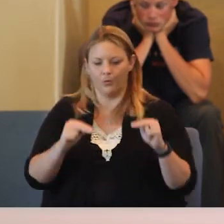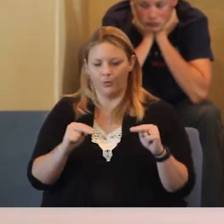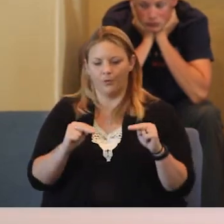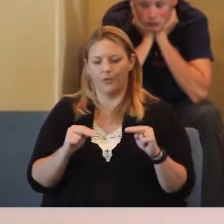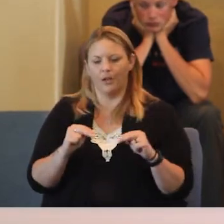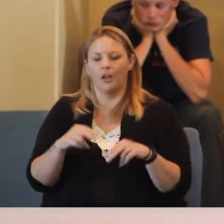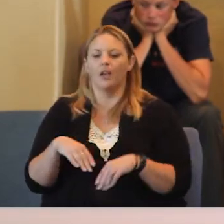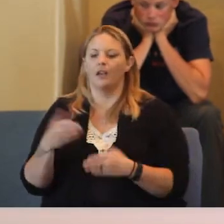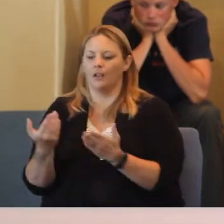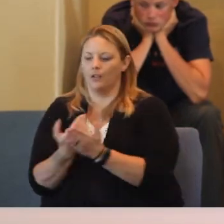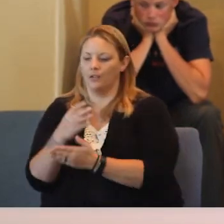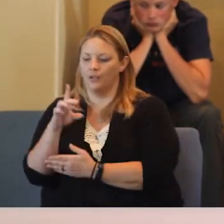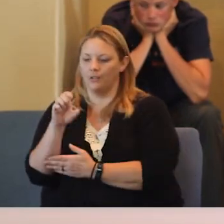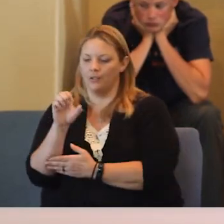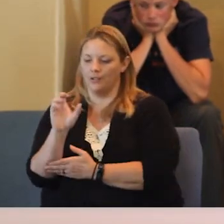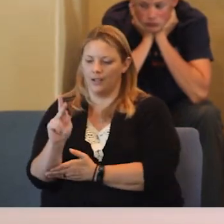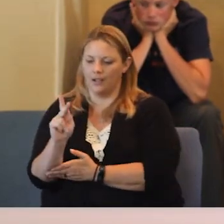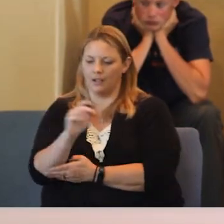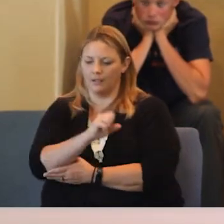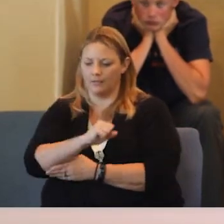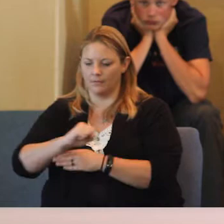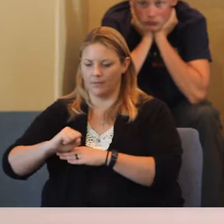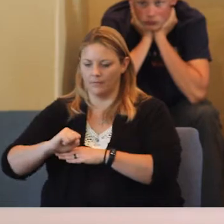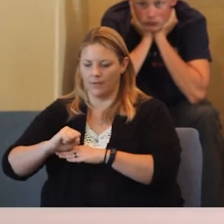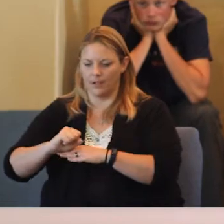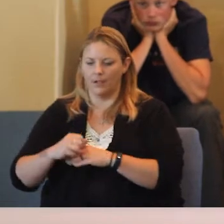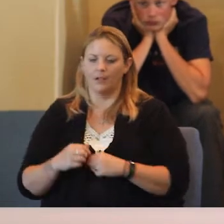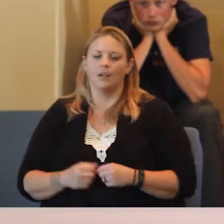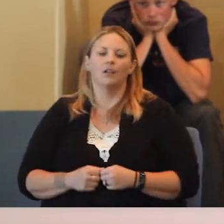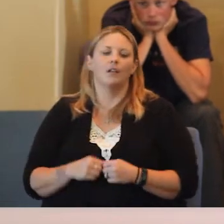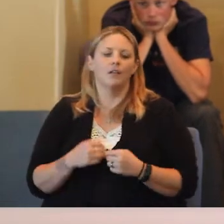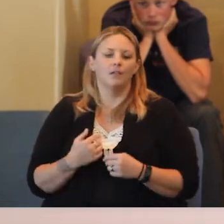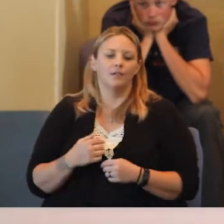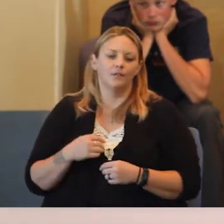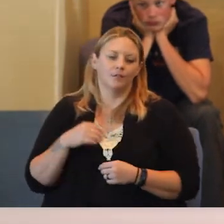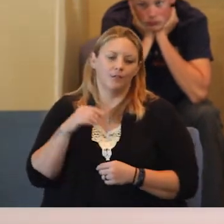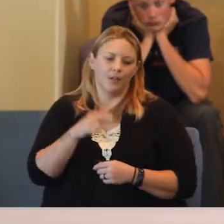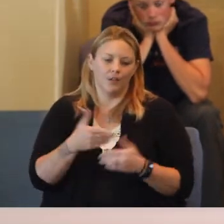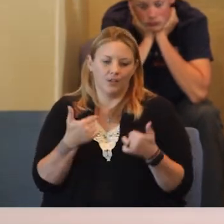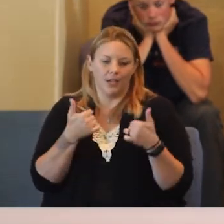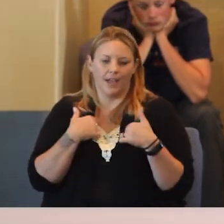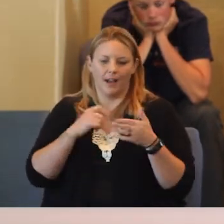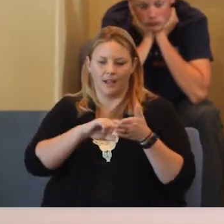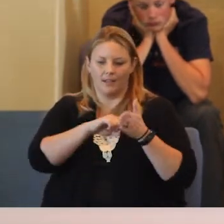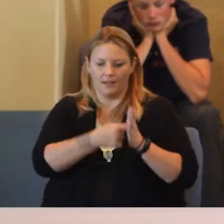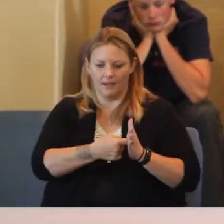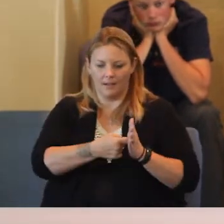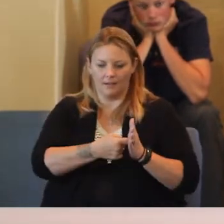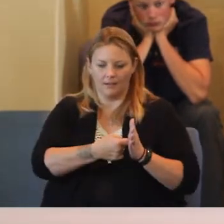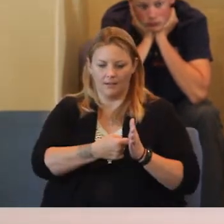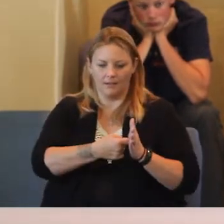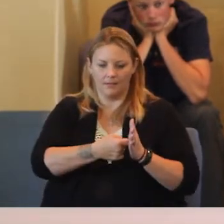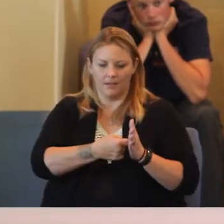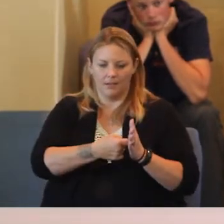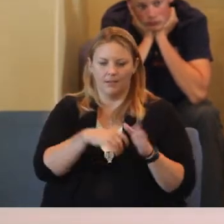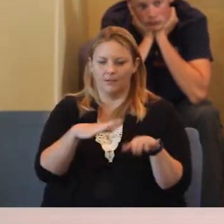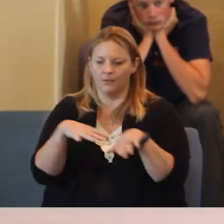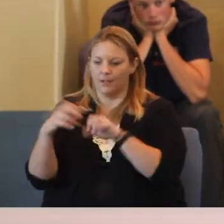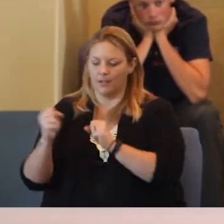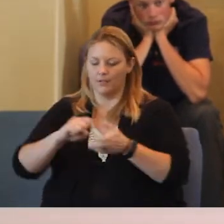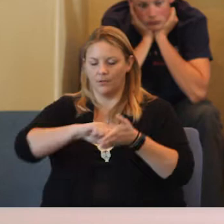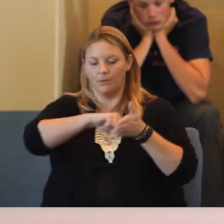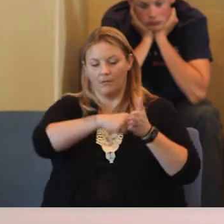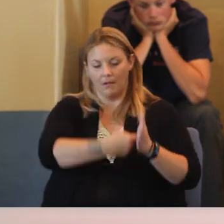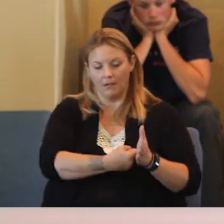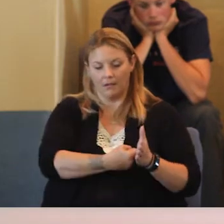her. Now, one of the supervisors wanted to give her a new doorknob. She had a padlock for when she left home, she